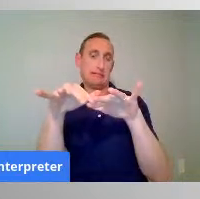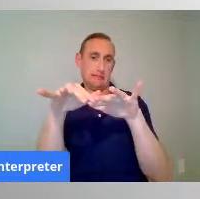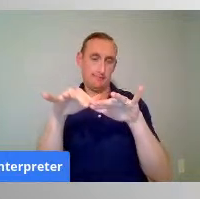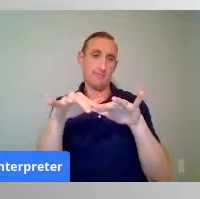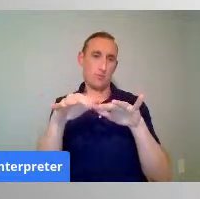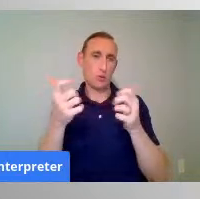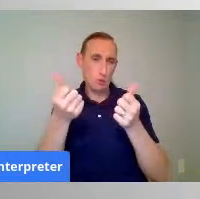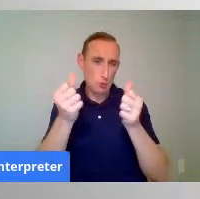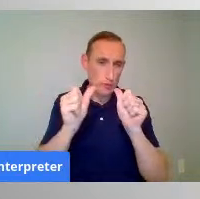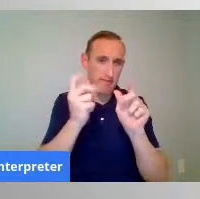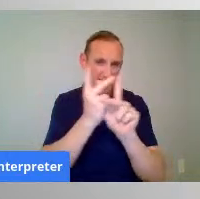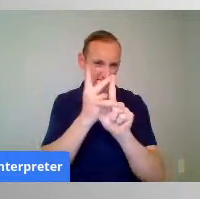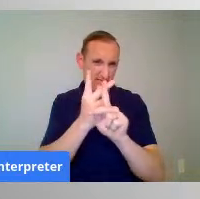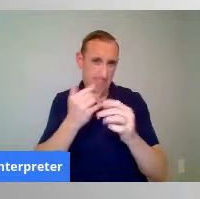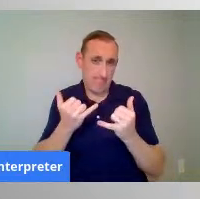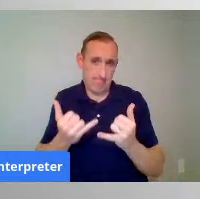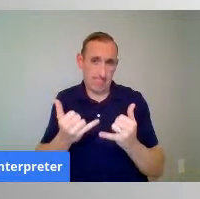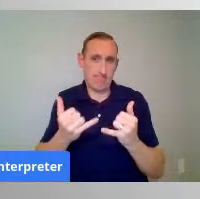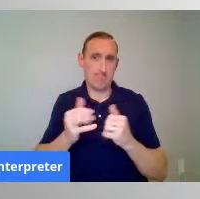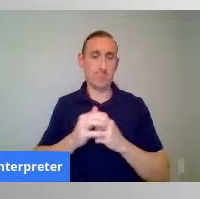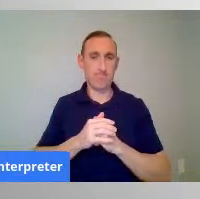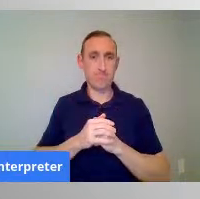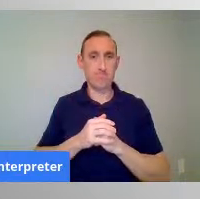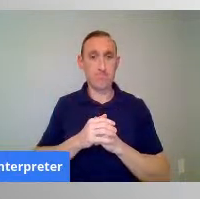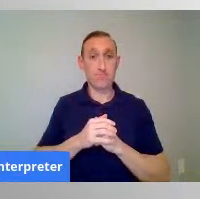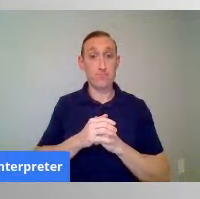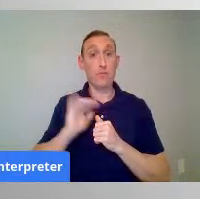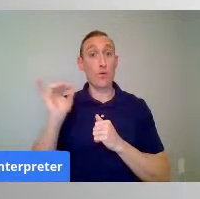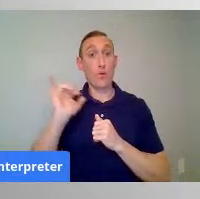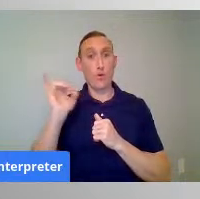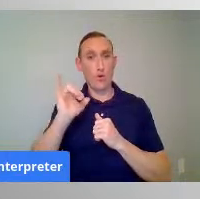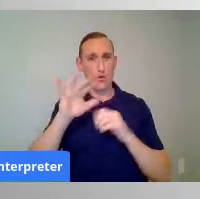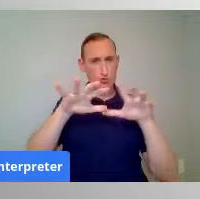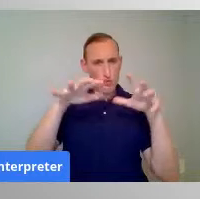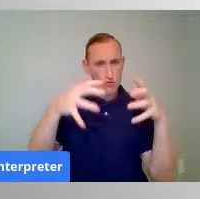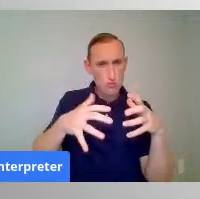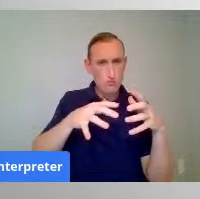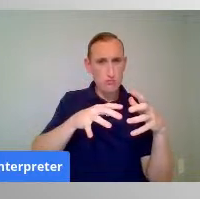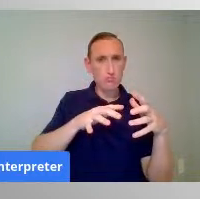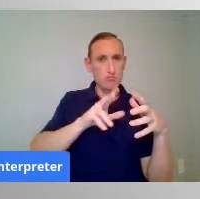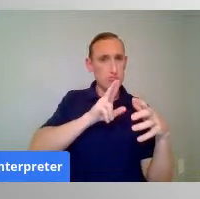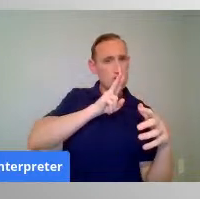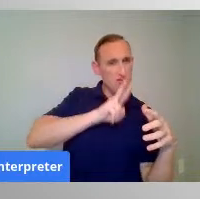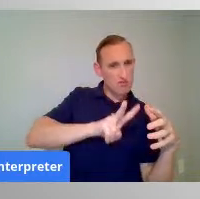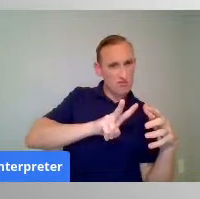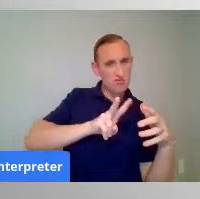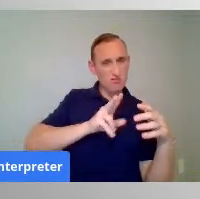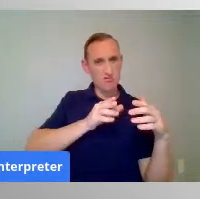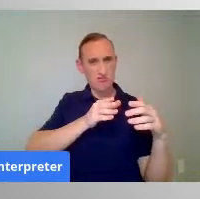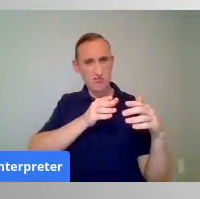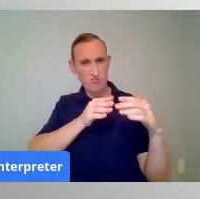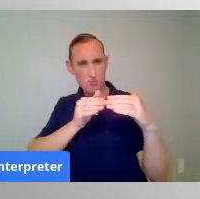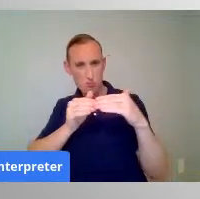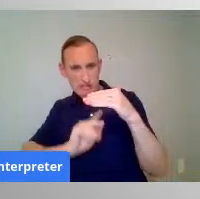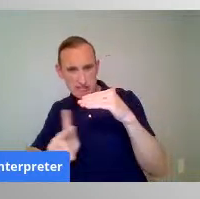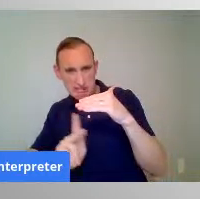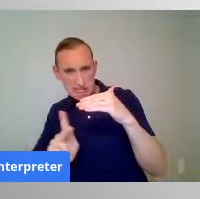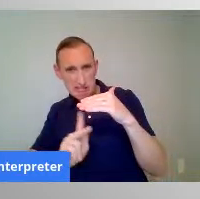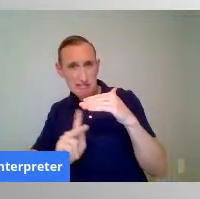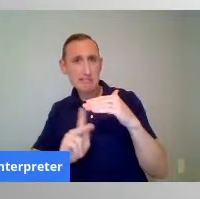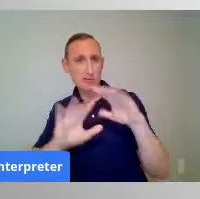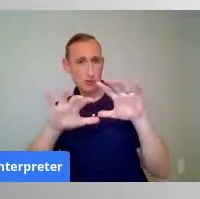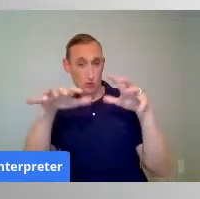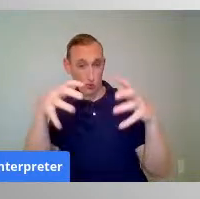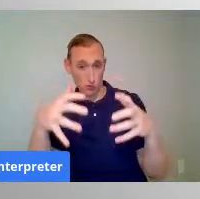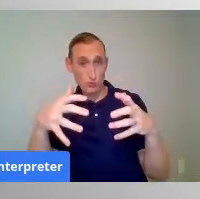Also, that toddler and pre-K demographic continues to grow. Those mini programs that I mentioned earlier, those